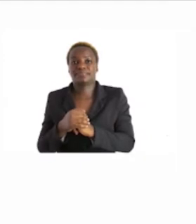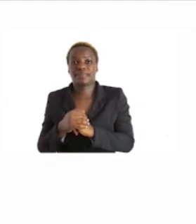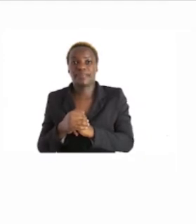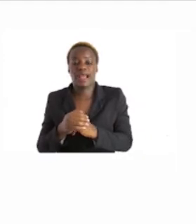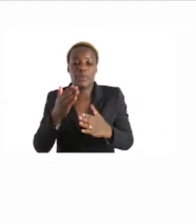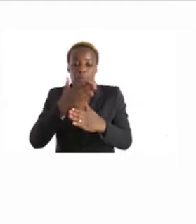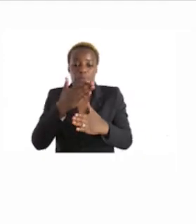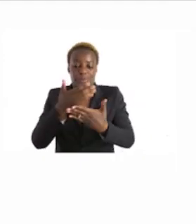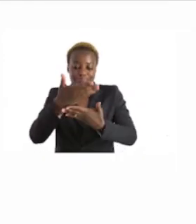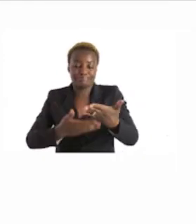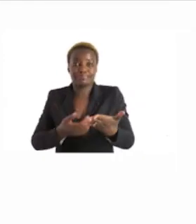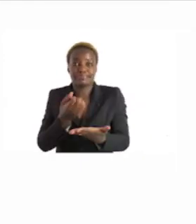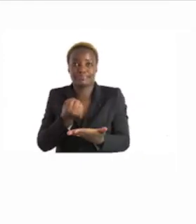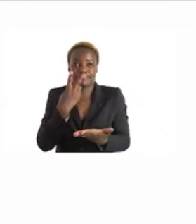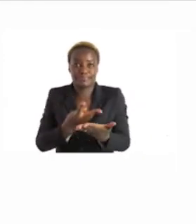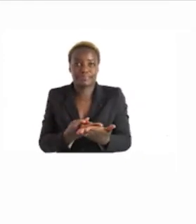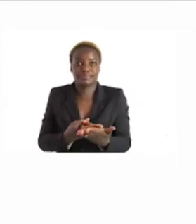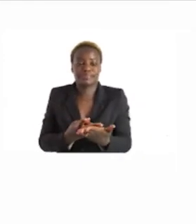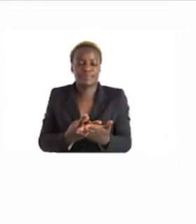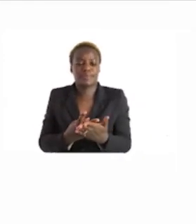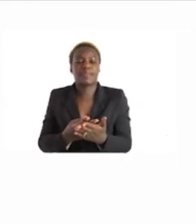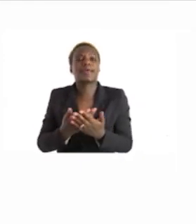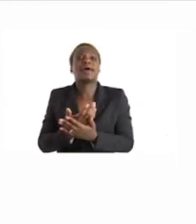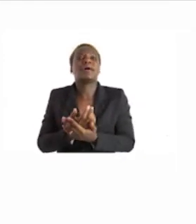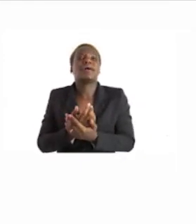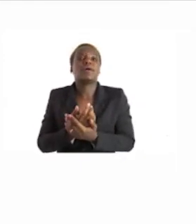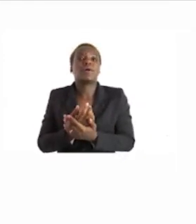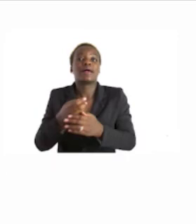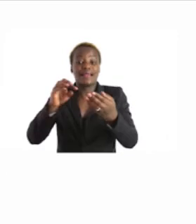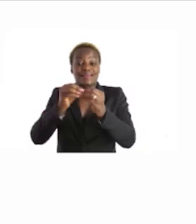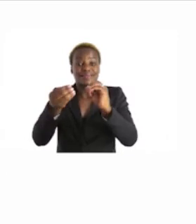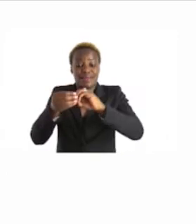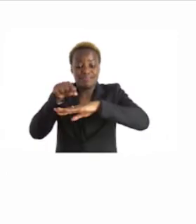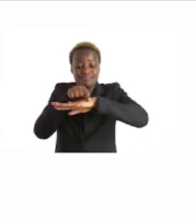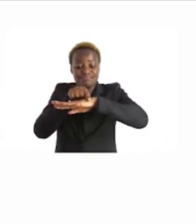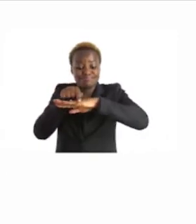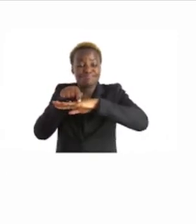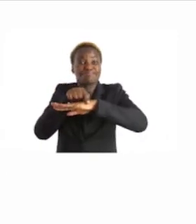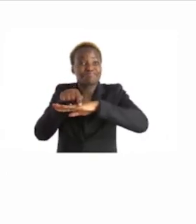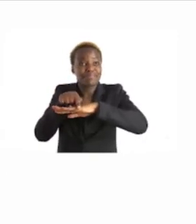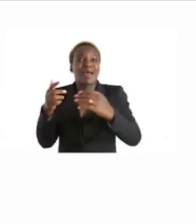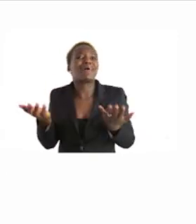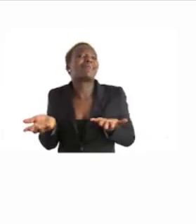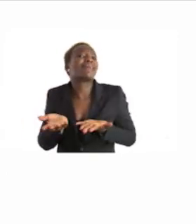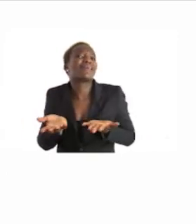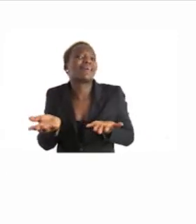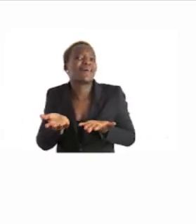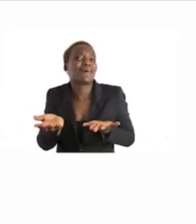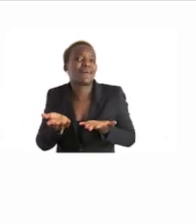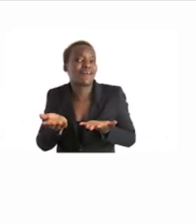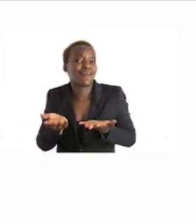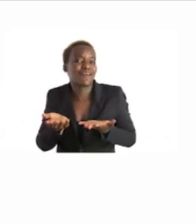that I have for you there. What is the place value? Remember, place. We want to know the place of